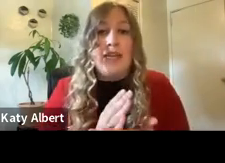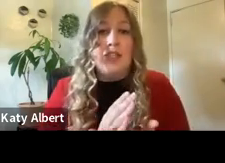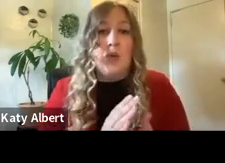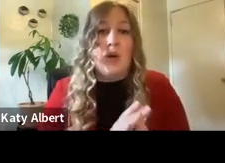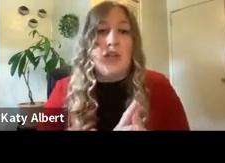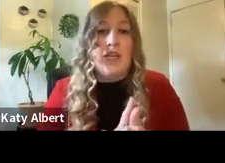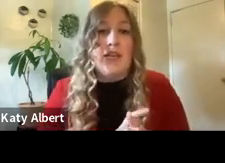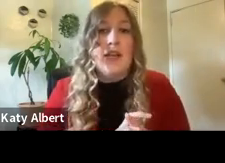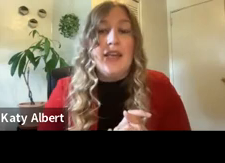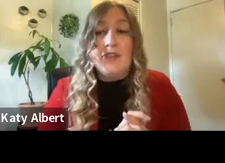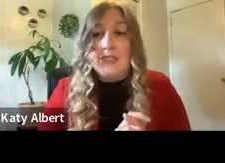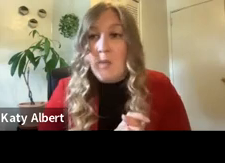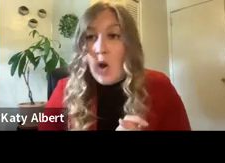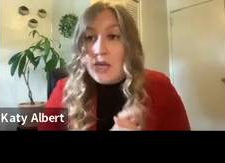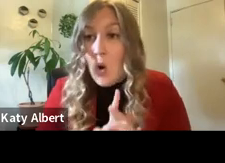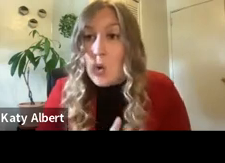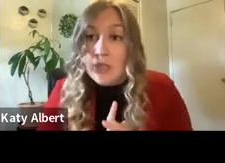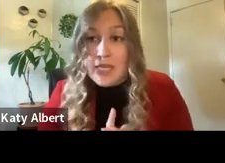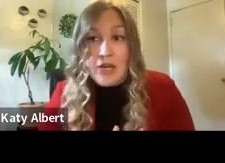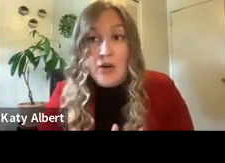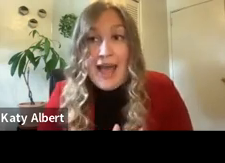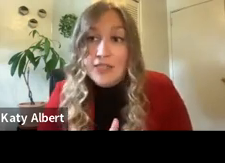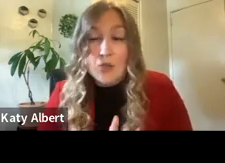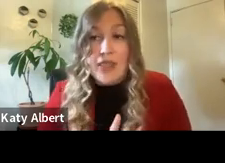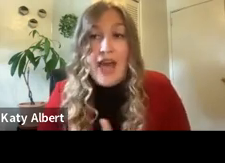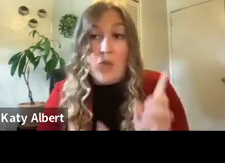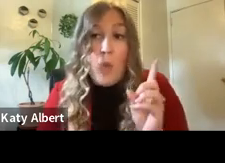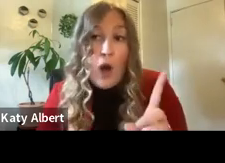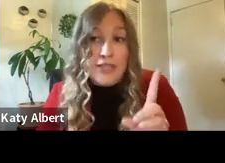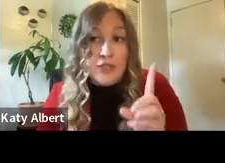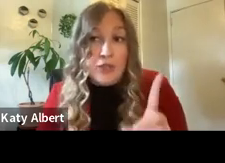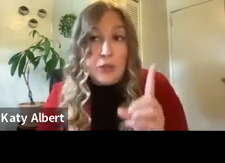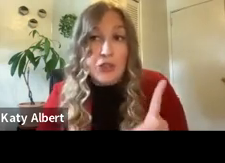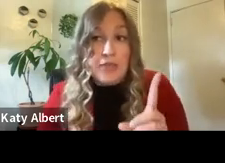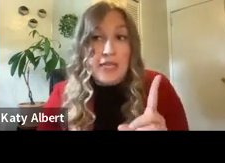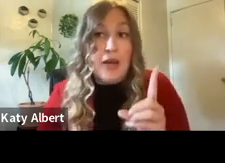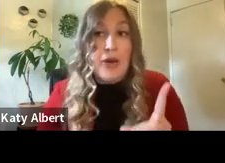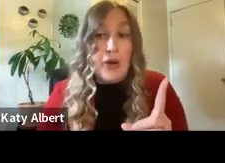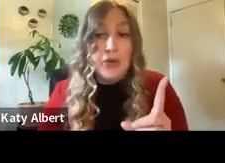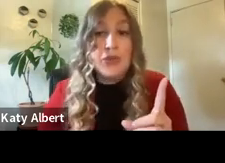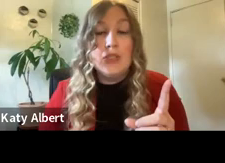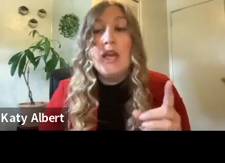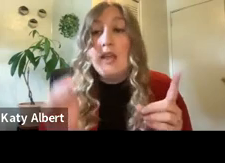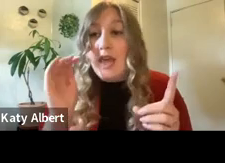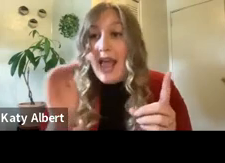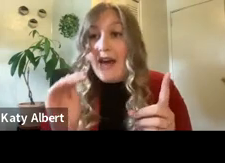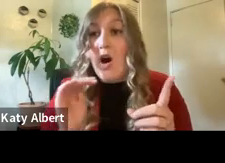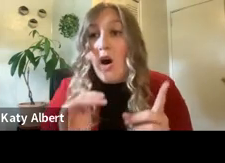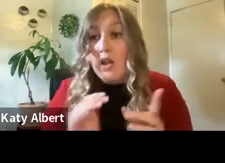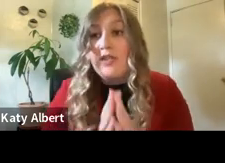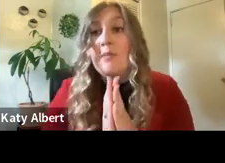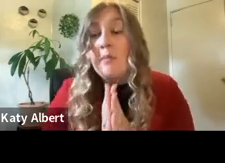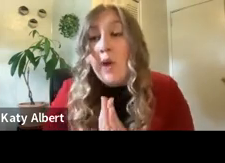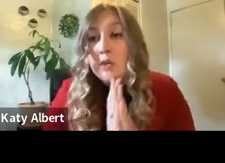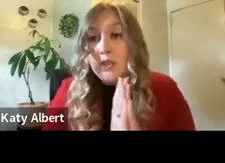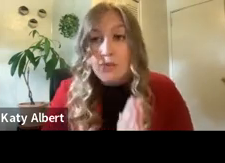want to make sure that if someone only interacts with that one social media post, they have